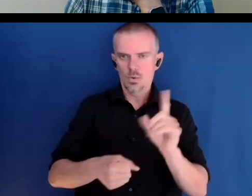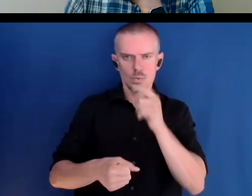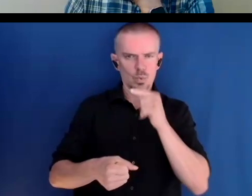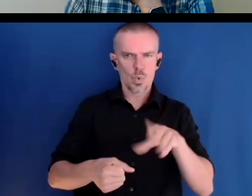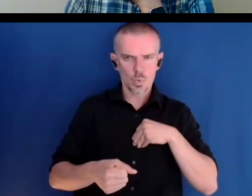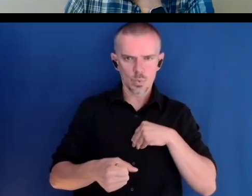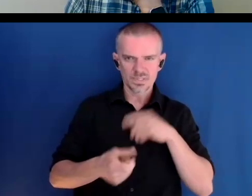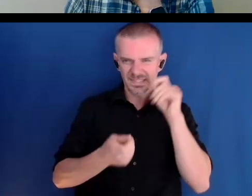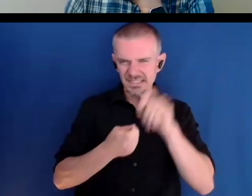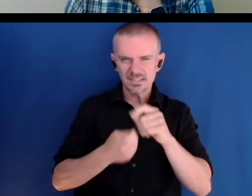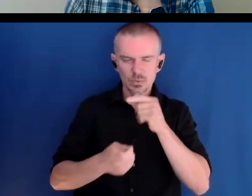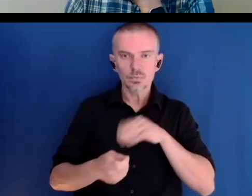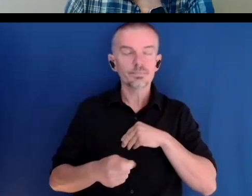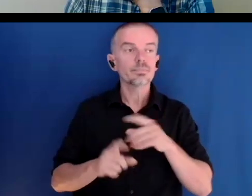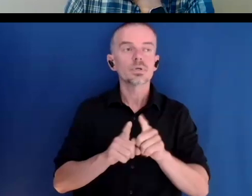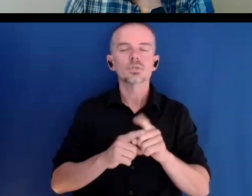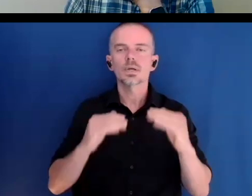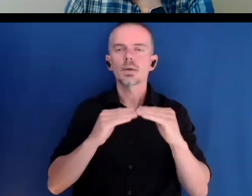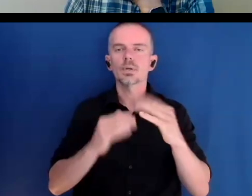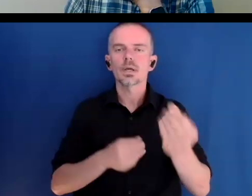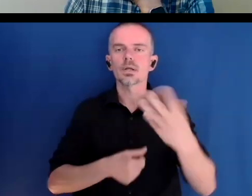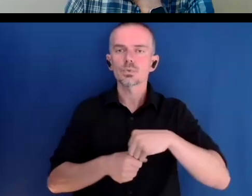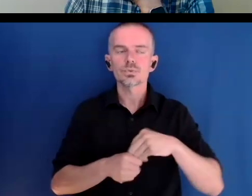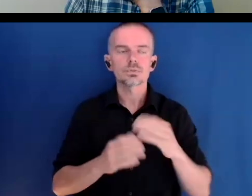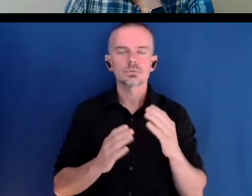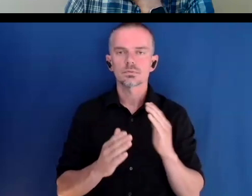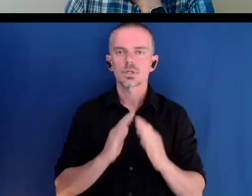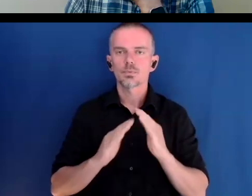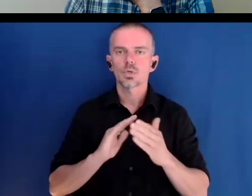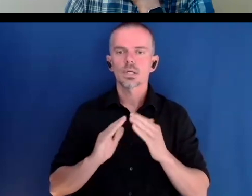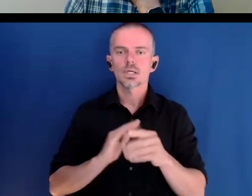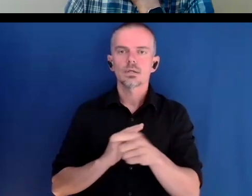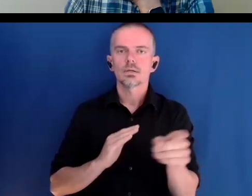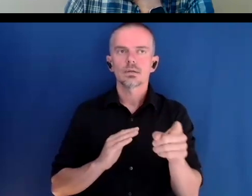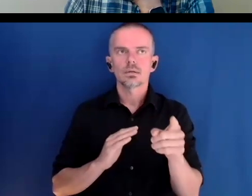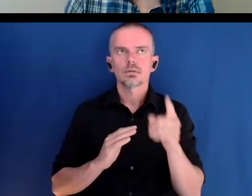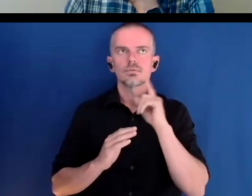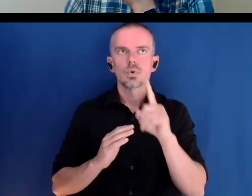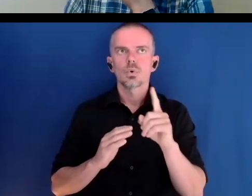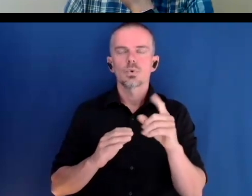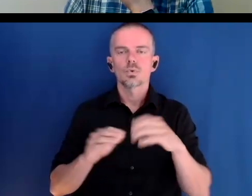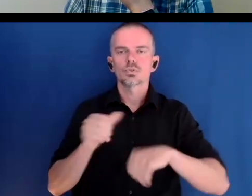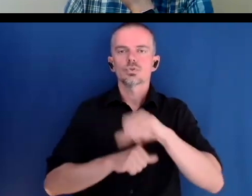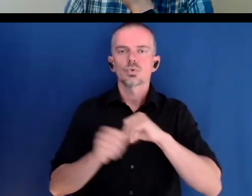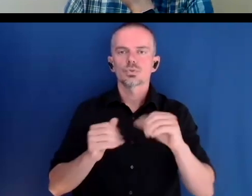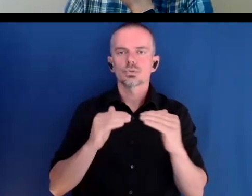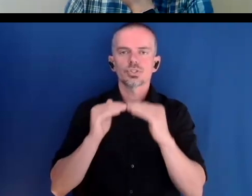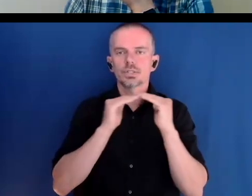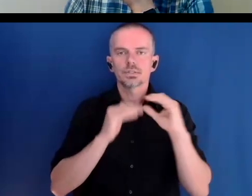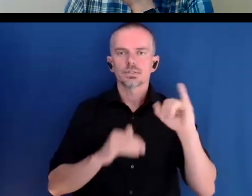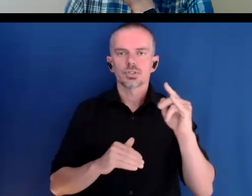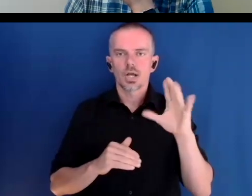the equity and inclusion, the communities for social justice type mapping